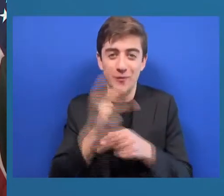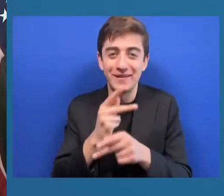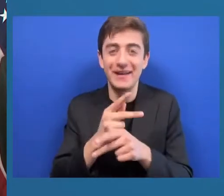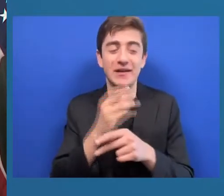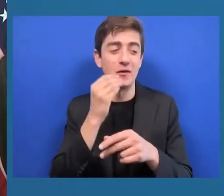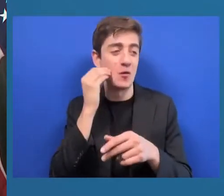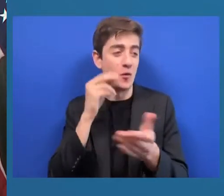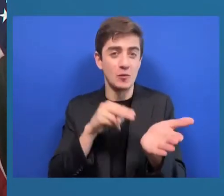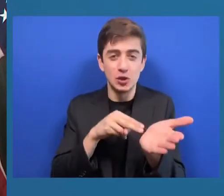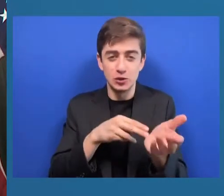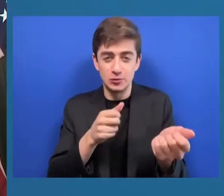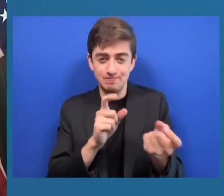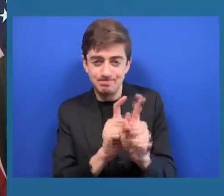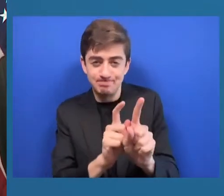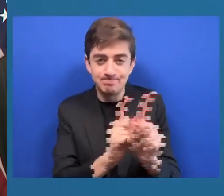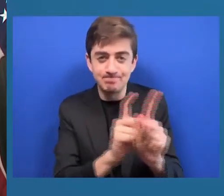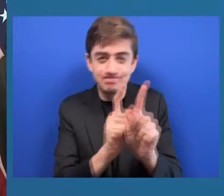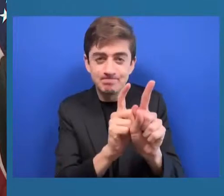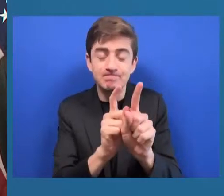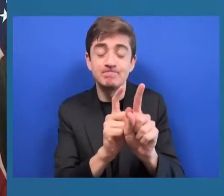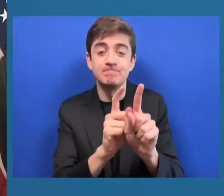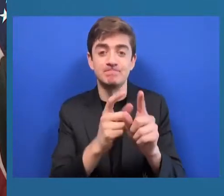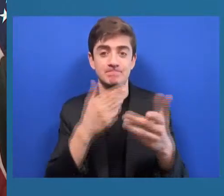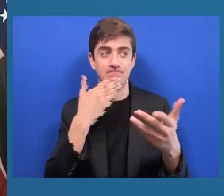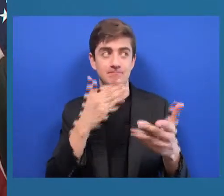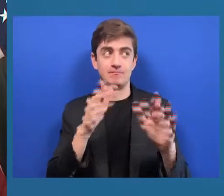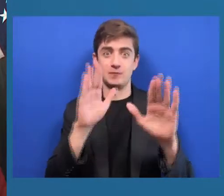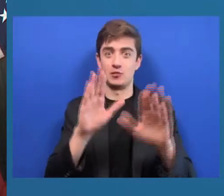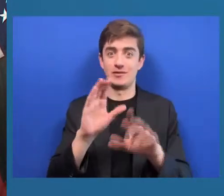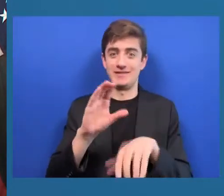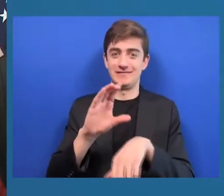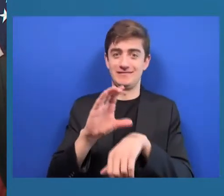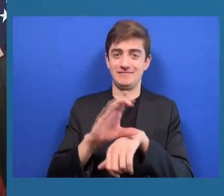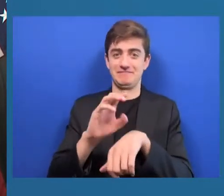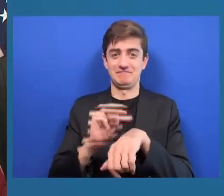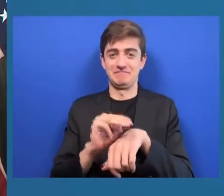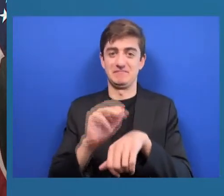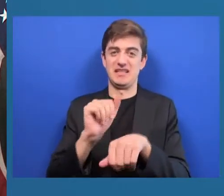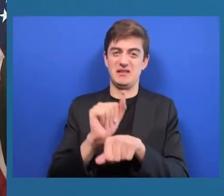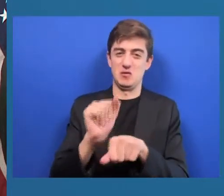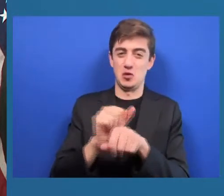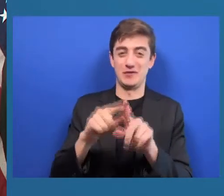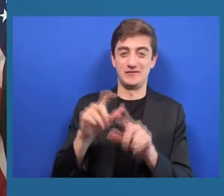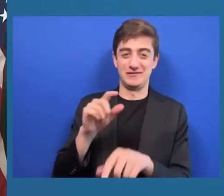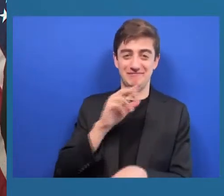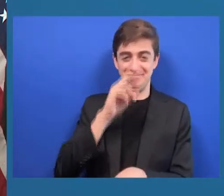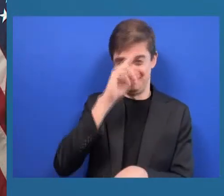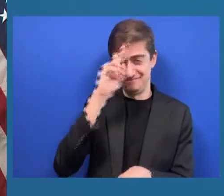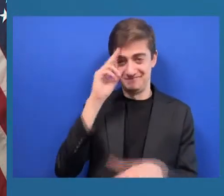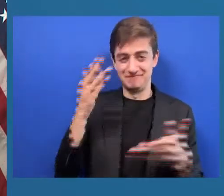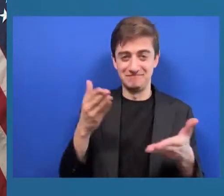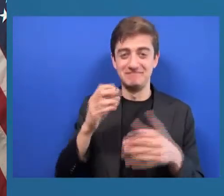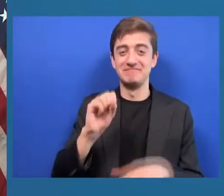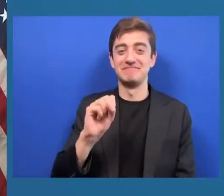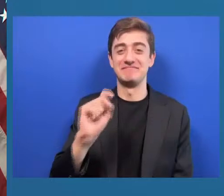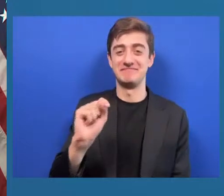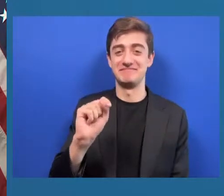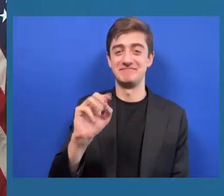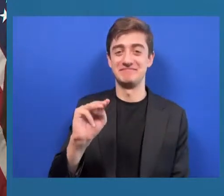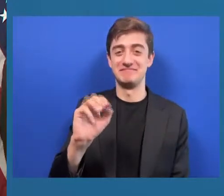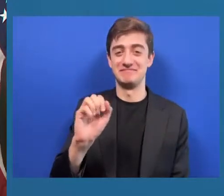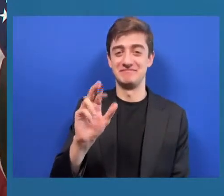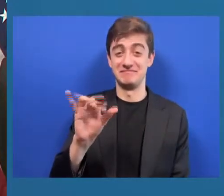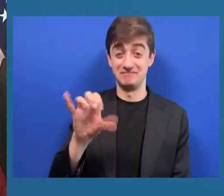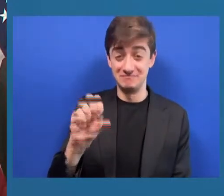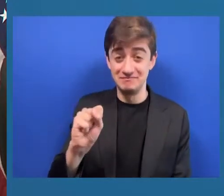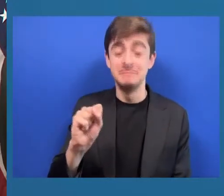nursing, thanks to the great casework that St. Mary's does for us. She gets access to therapy.